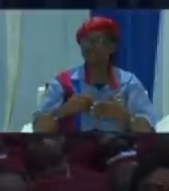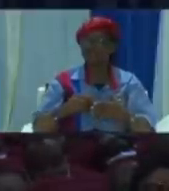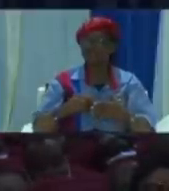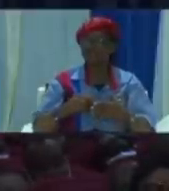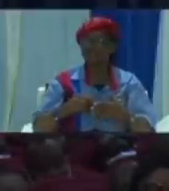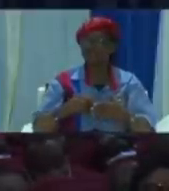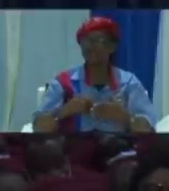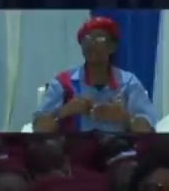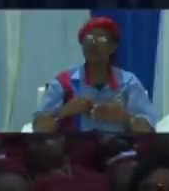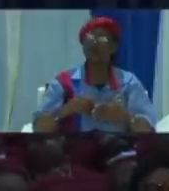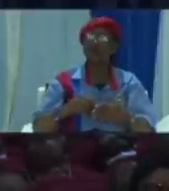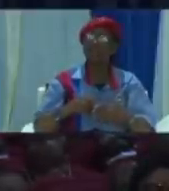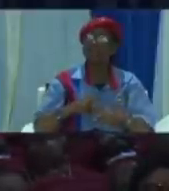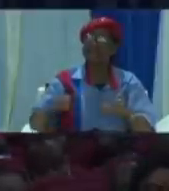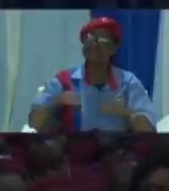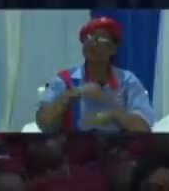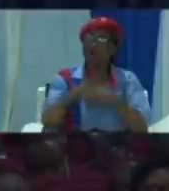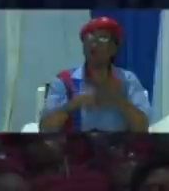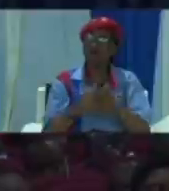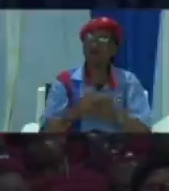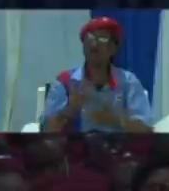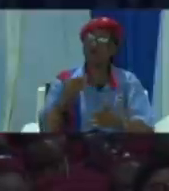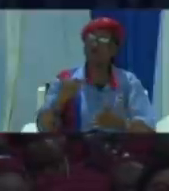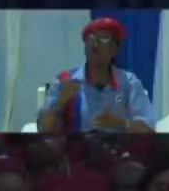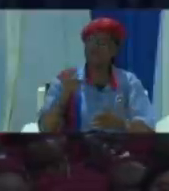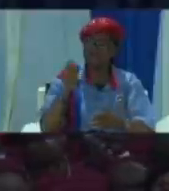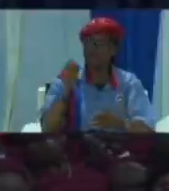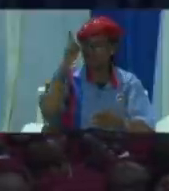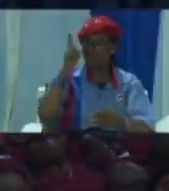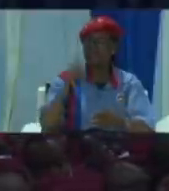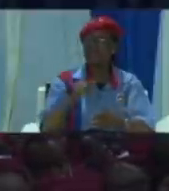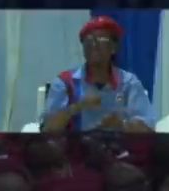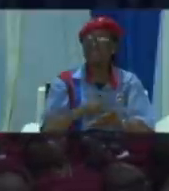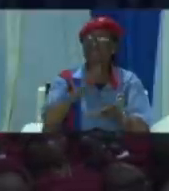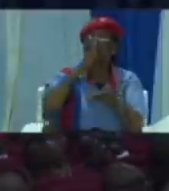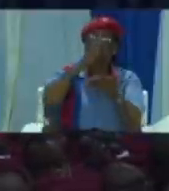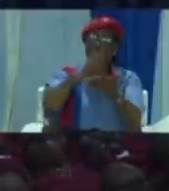Then all of a sudden it stopped. The